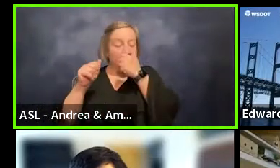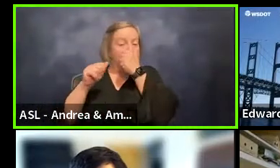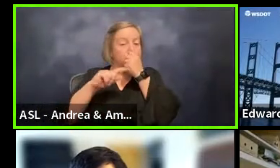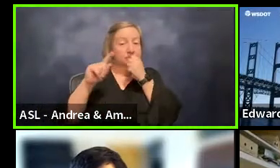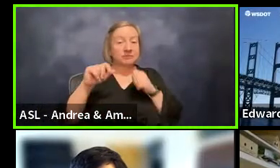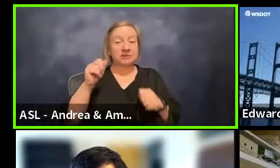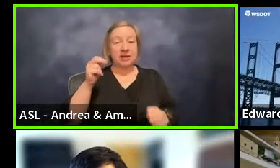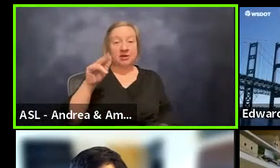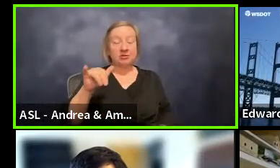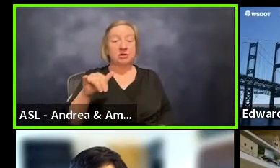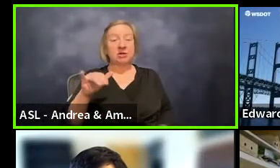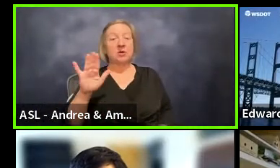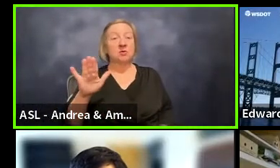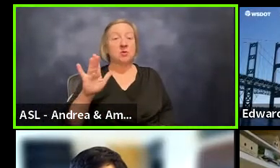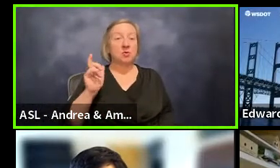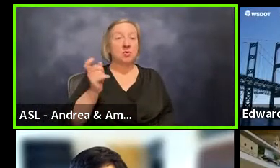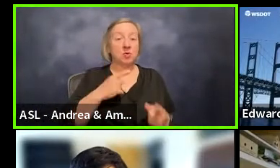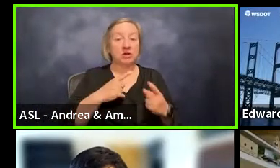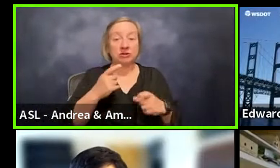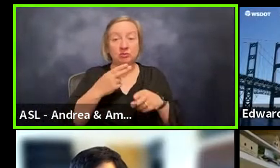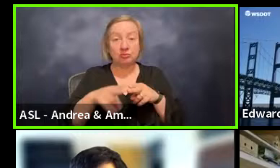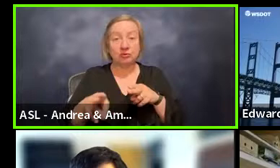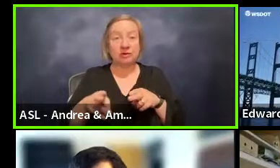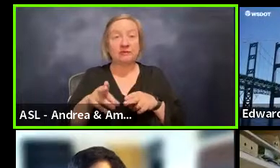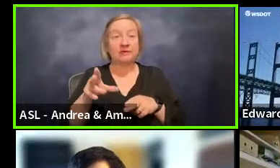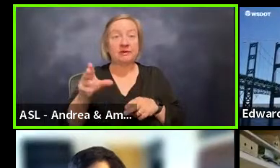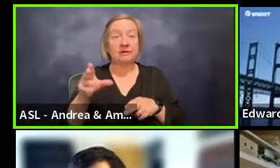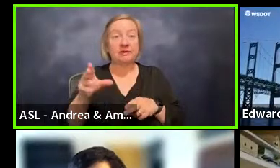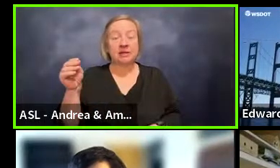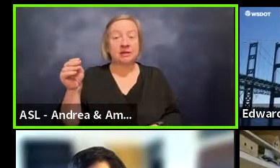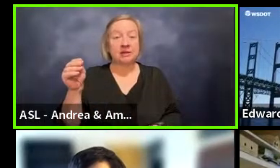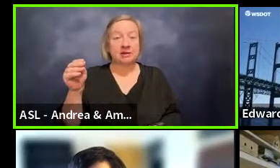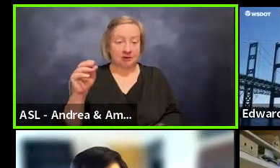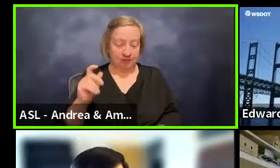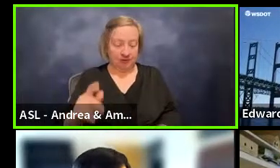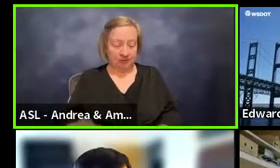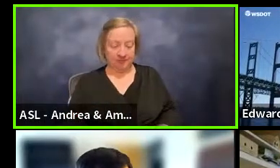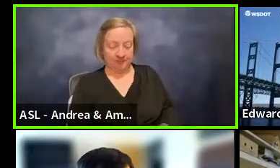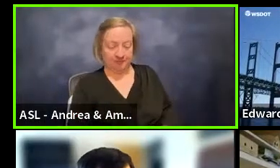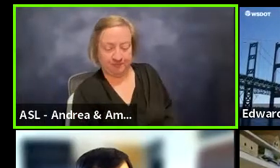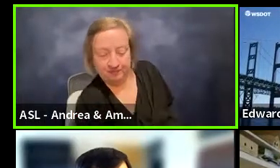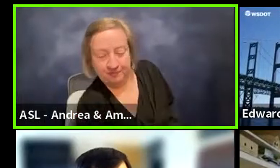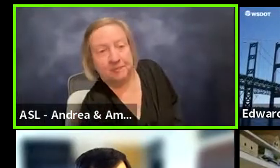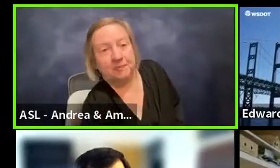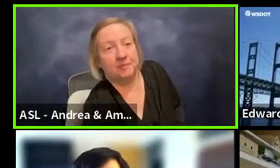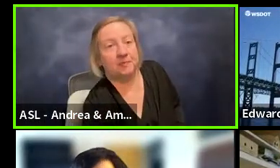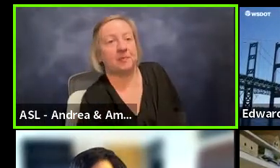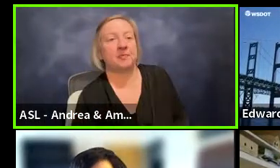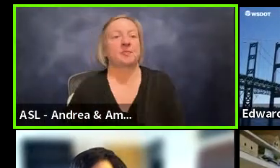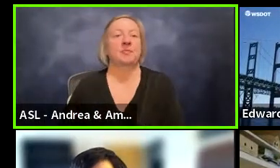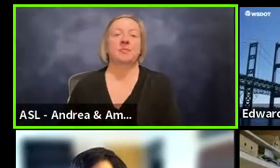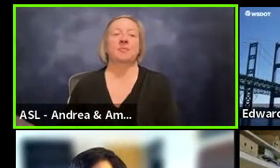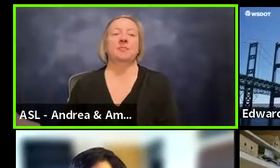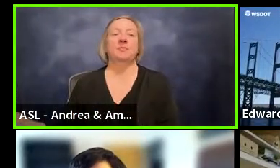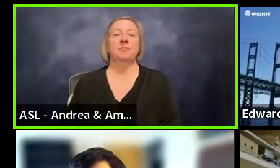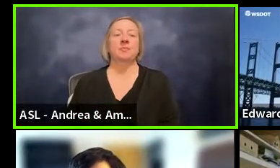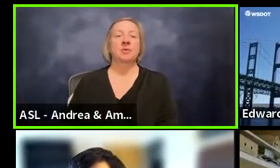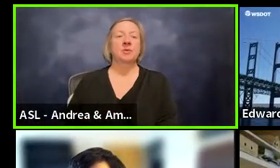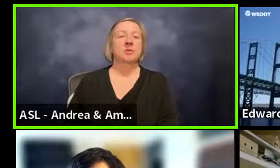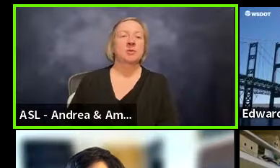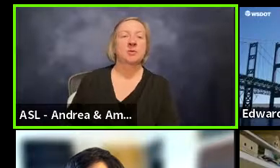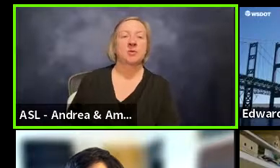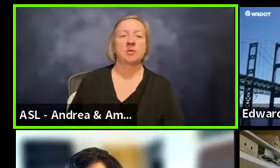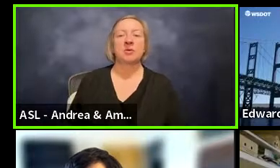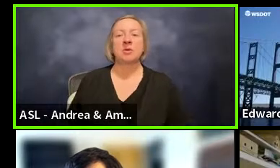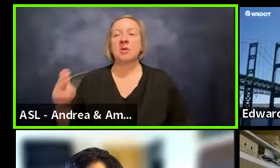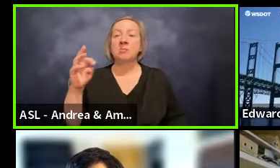questions brief, and are they okay? Go ahead. Will you be charging tolls for buses?